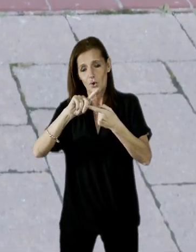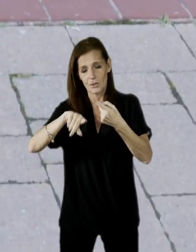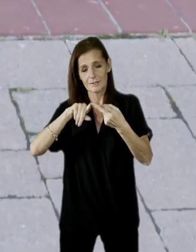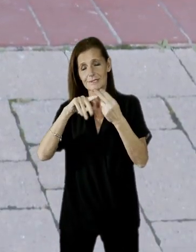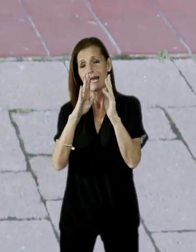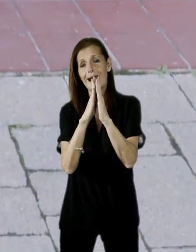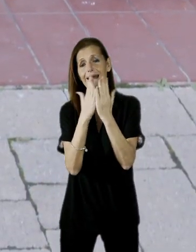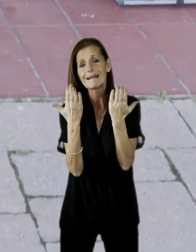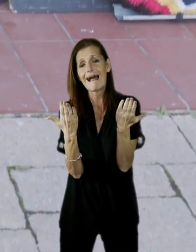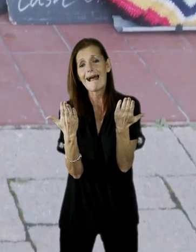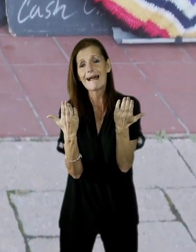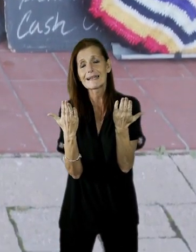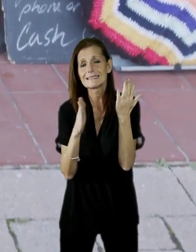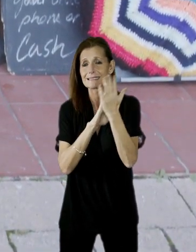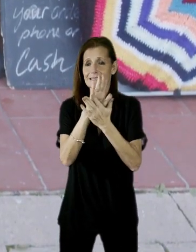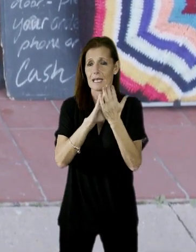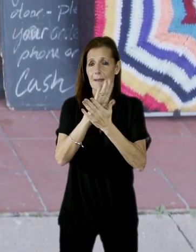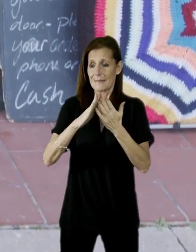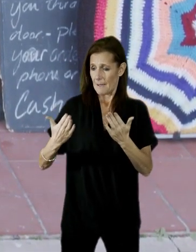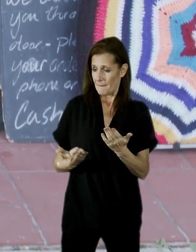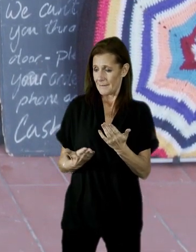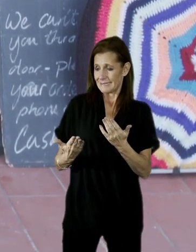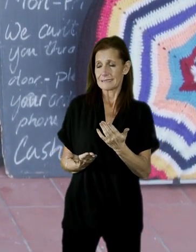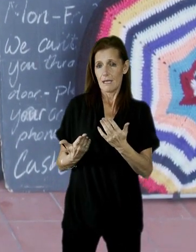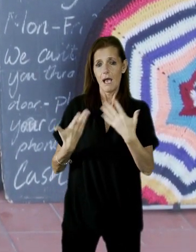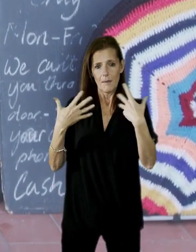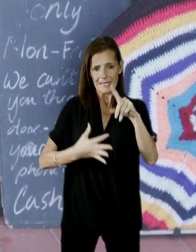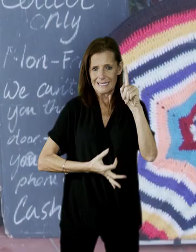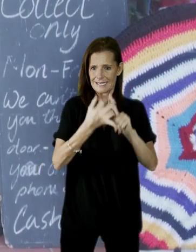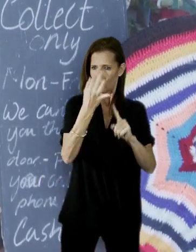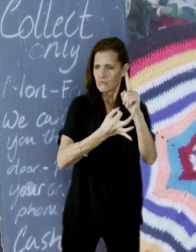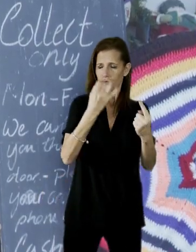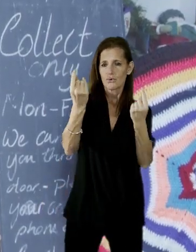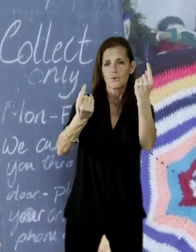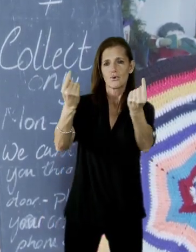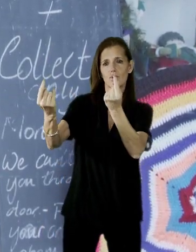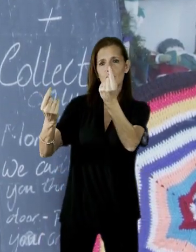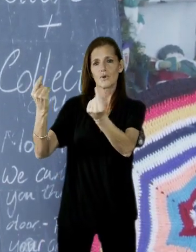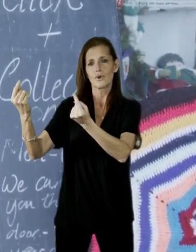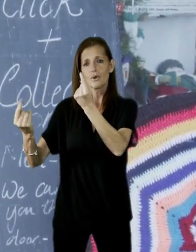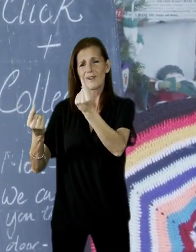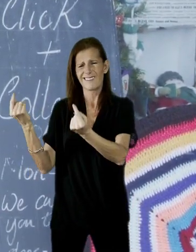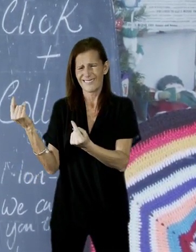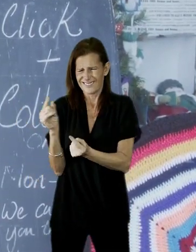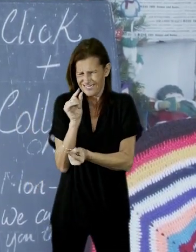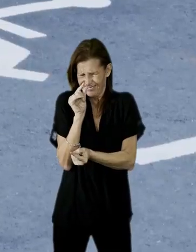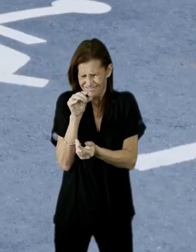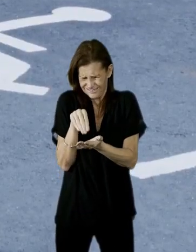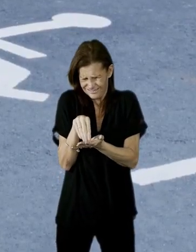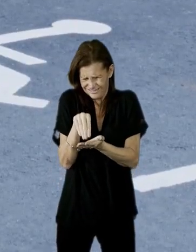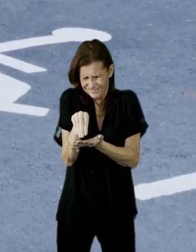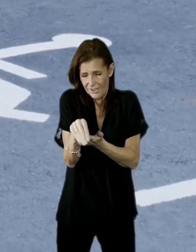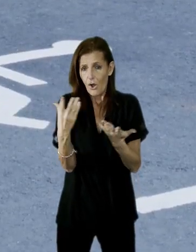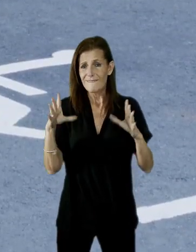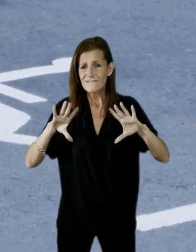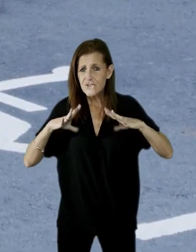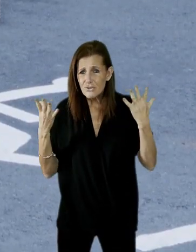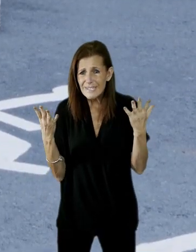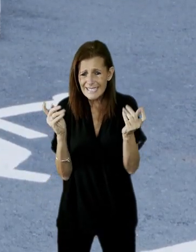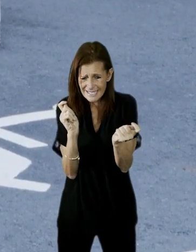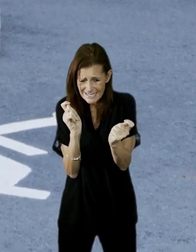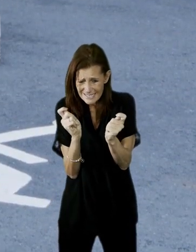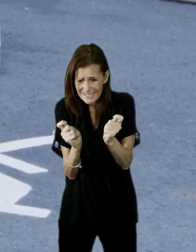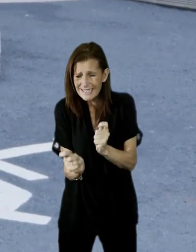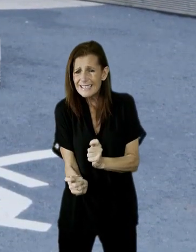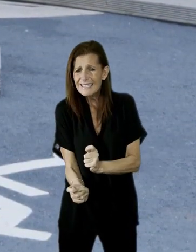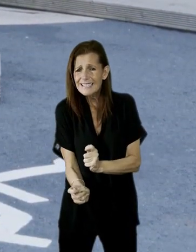that businesses have now made improvements which often cost little or nothing to provide.